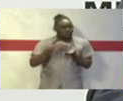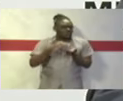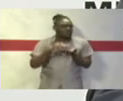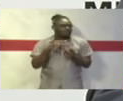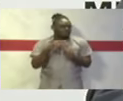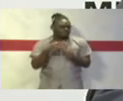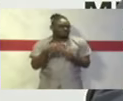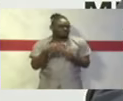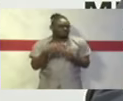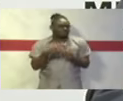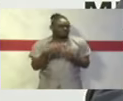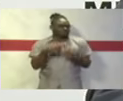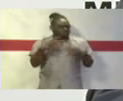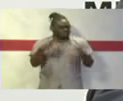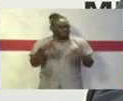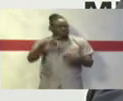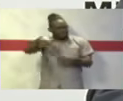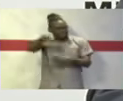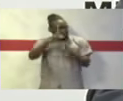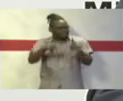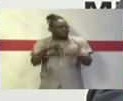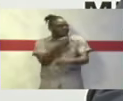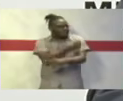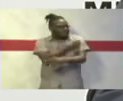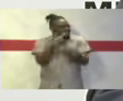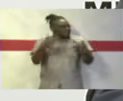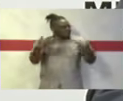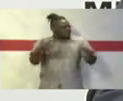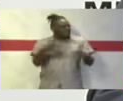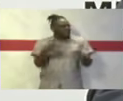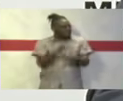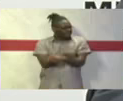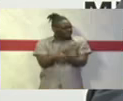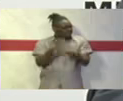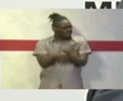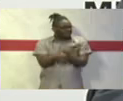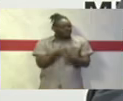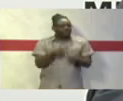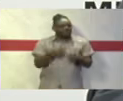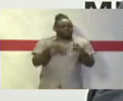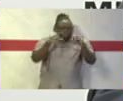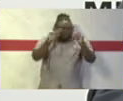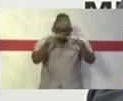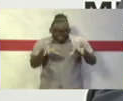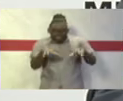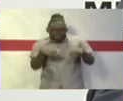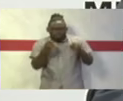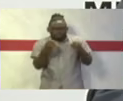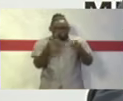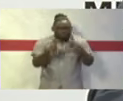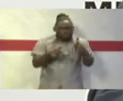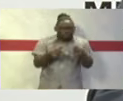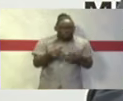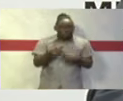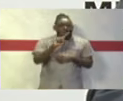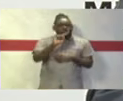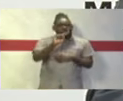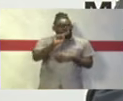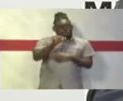group. Knowing we would have tested a lot of those persons, upwards of 5,000 people who belong to the oil and gas